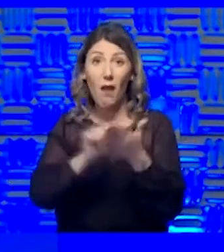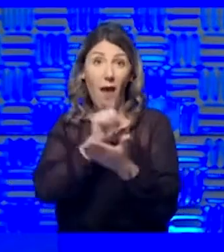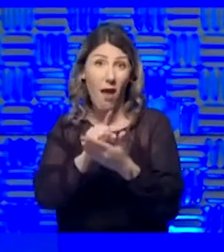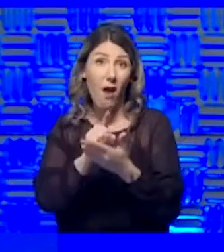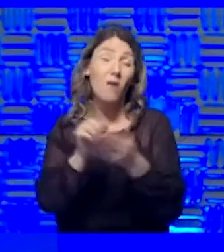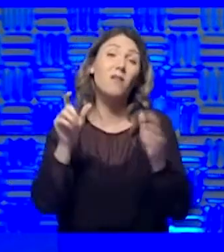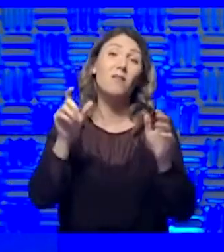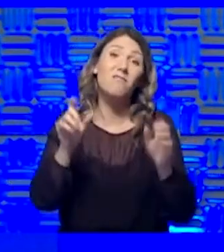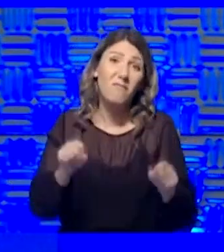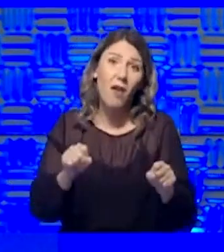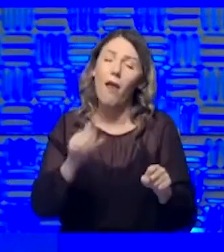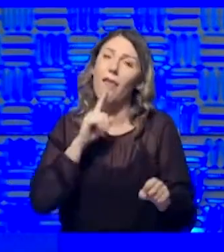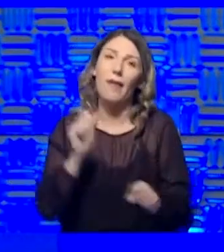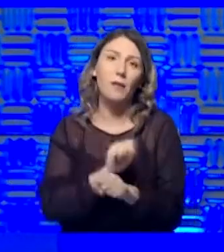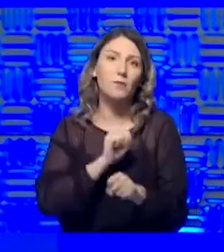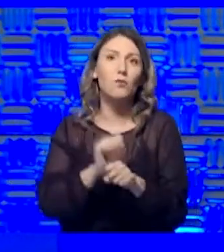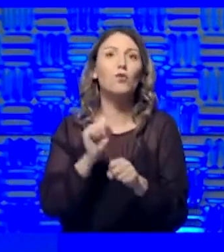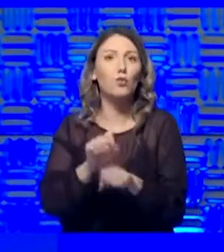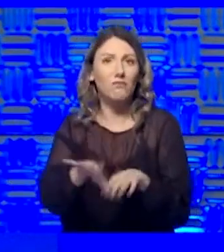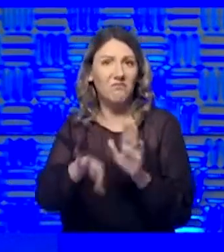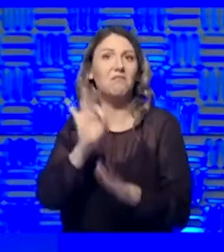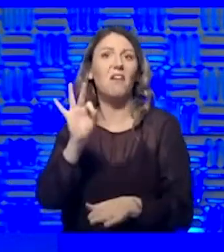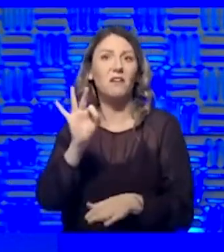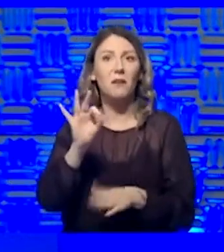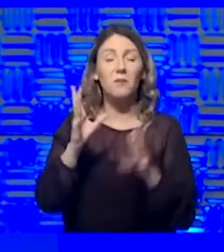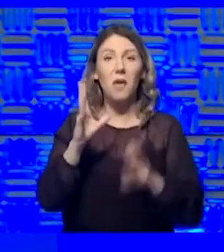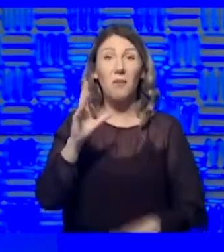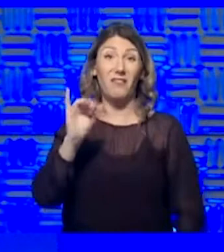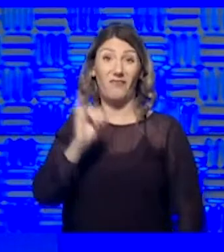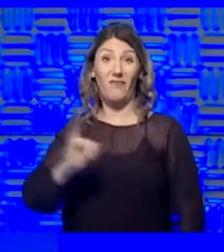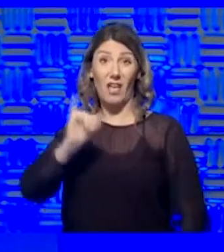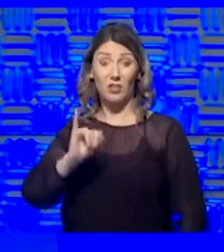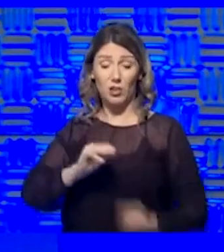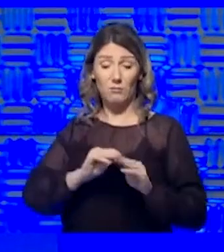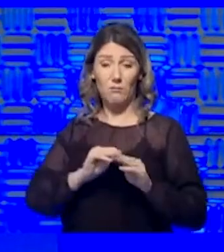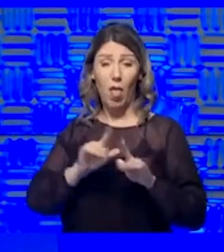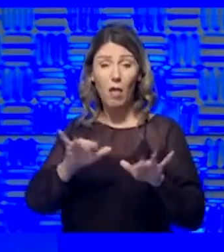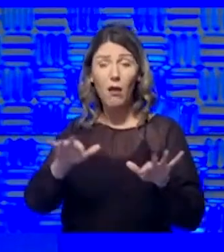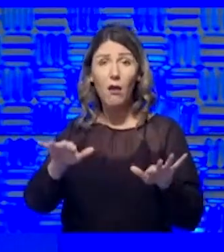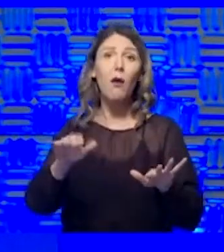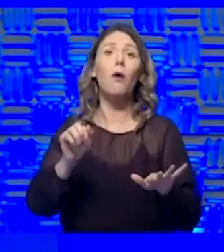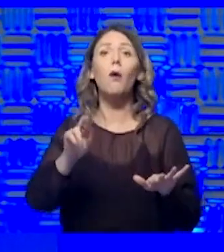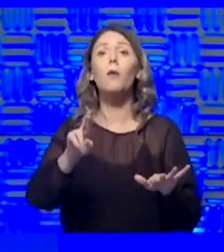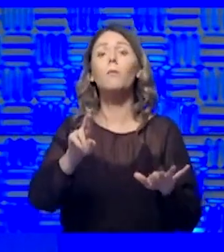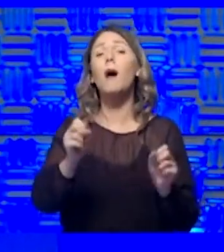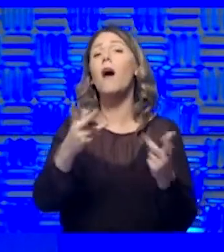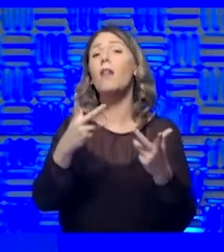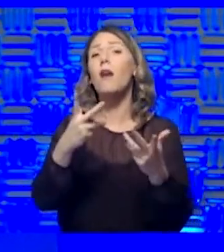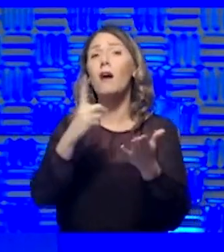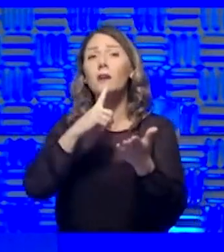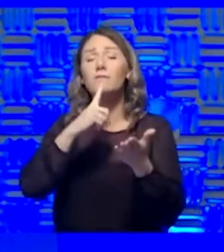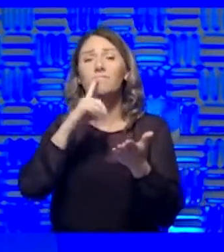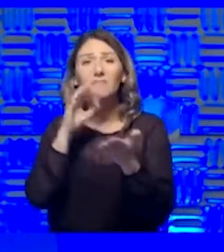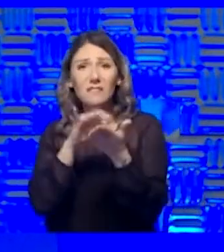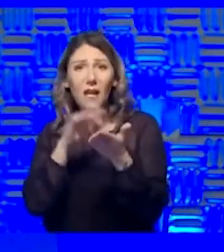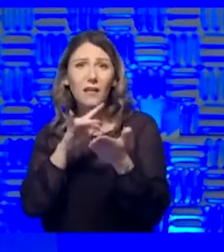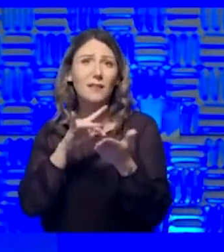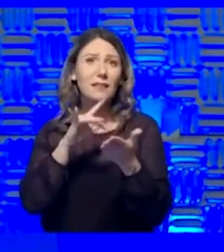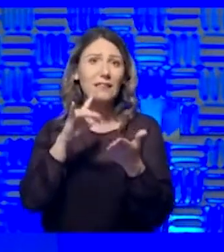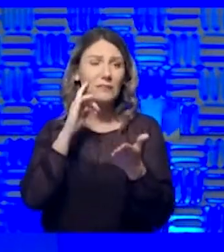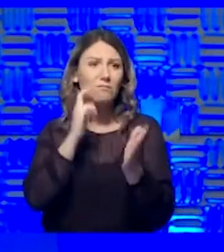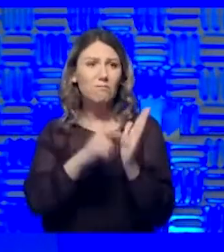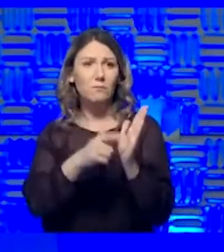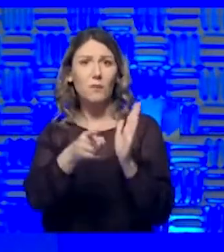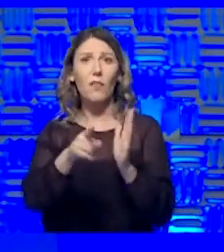probably absolutely detect it. It may be infectious at that point, but a lot of these studies are just detecting the